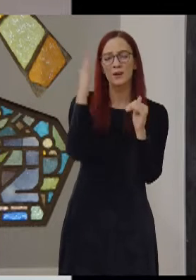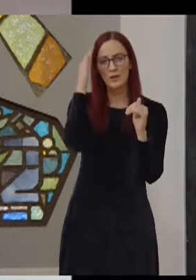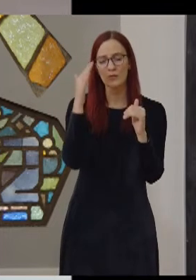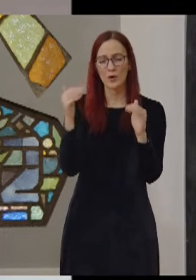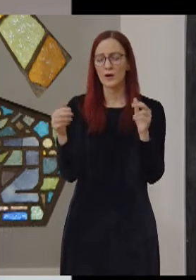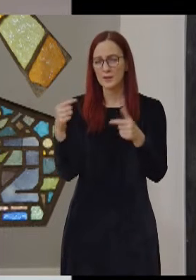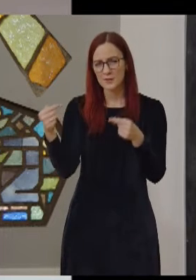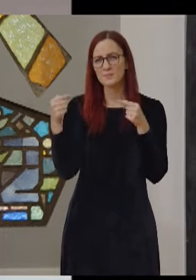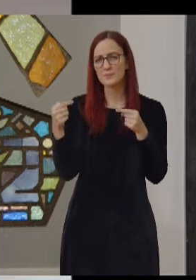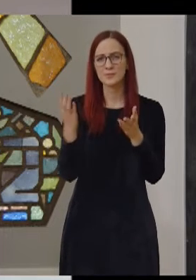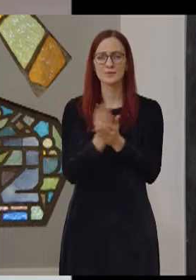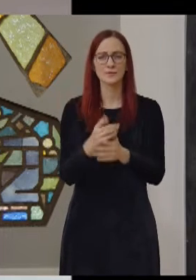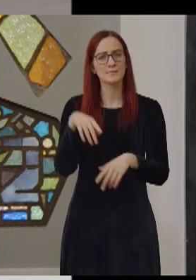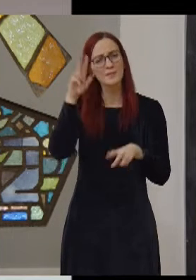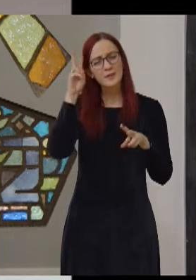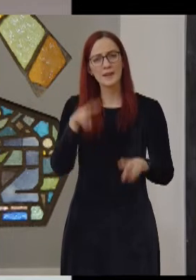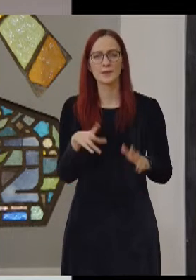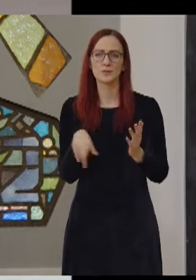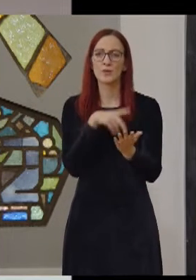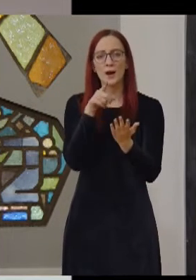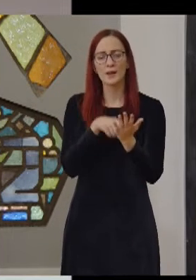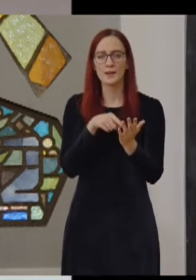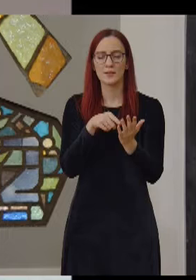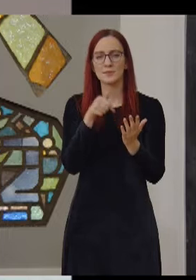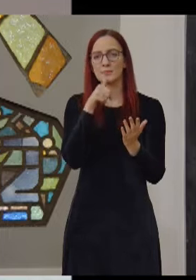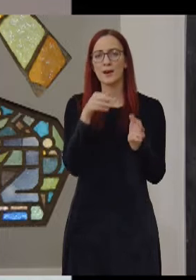roles. I don't know.